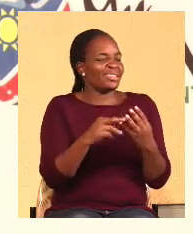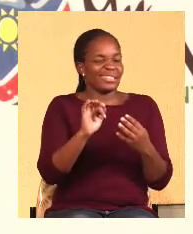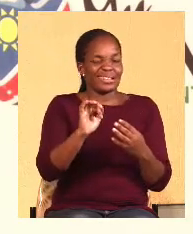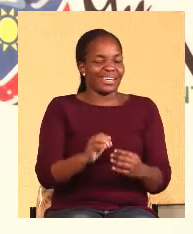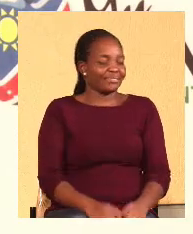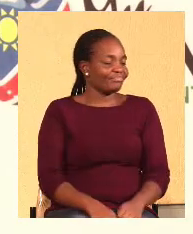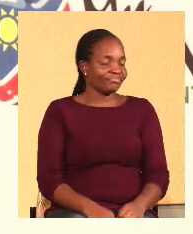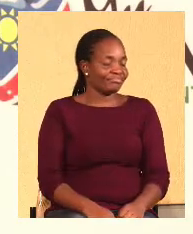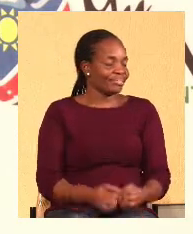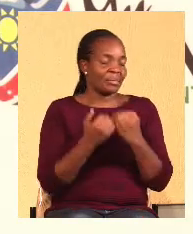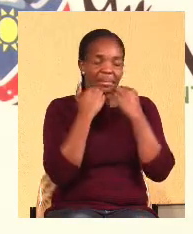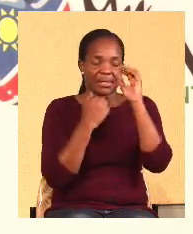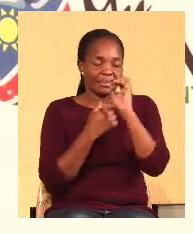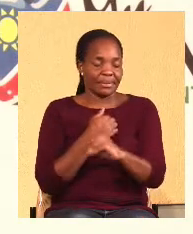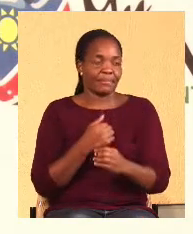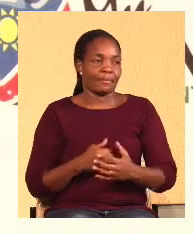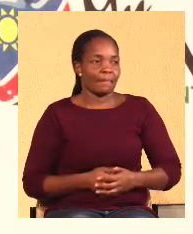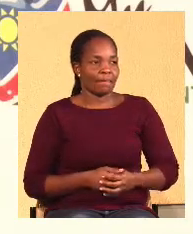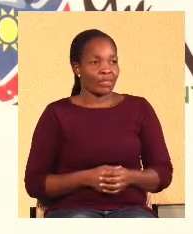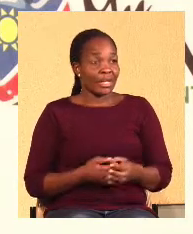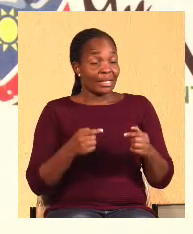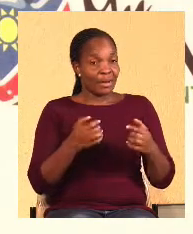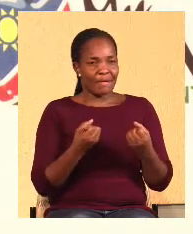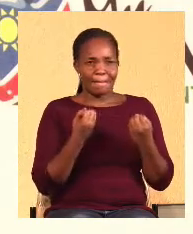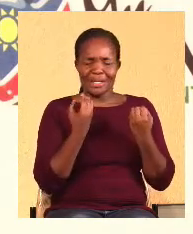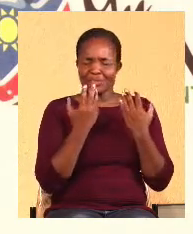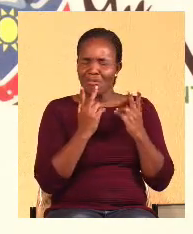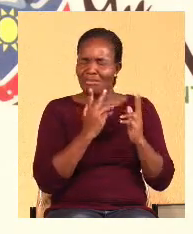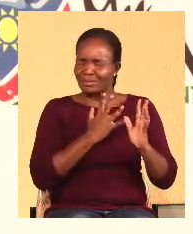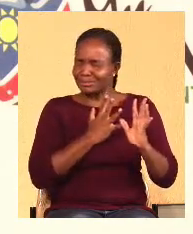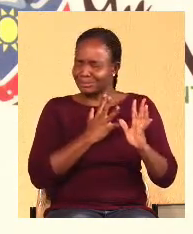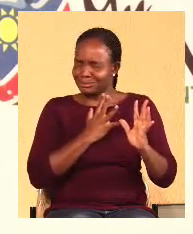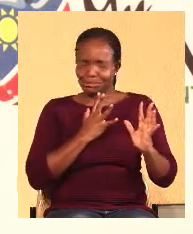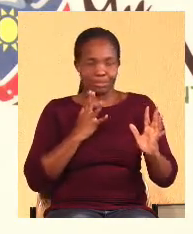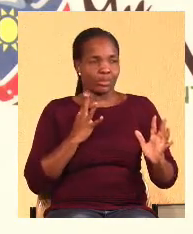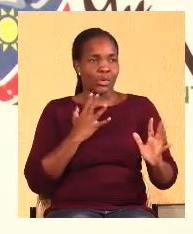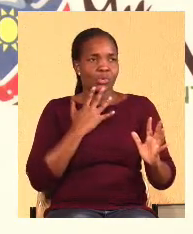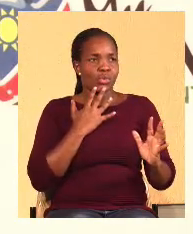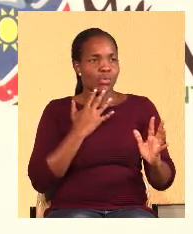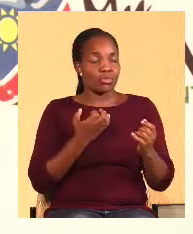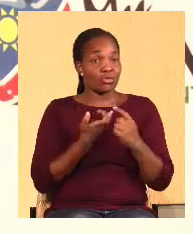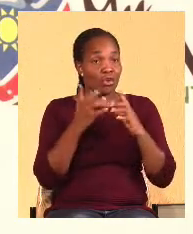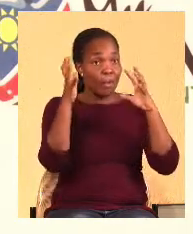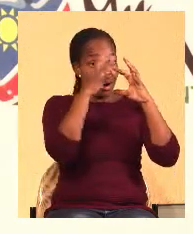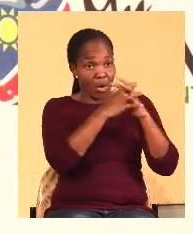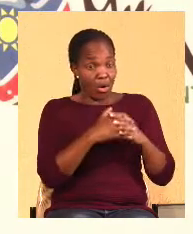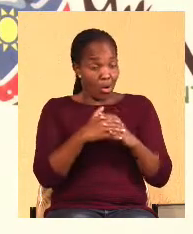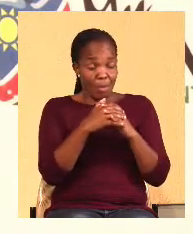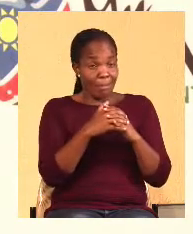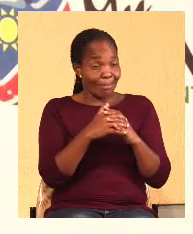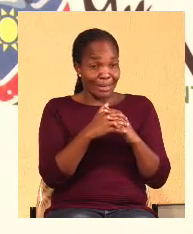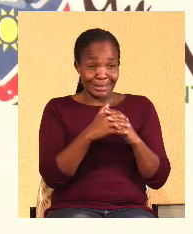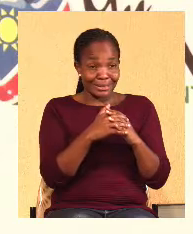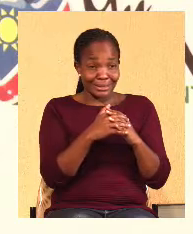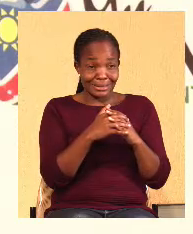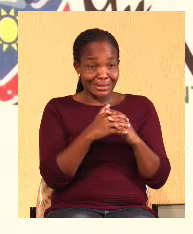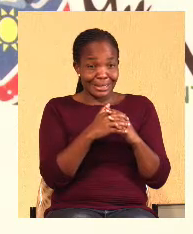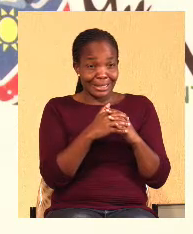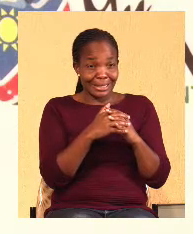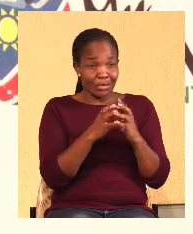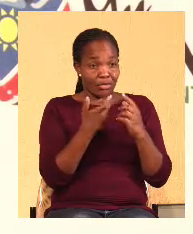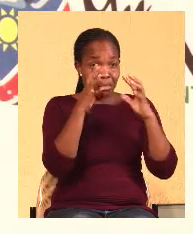have big traffic of people who were either moving out of commerce or coming to commerce, and that has